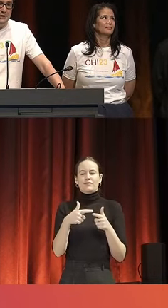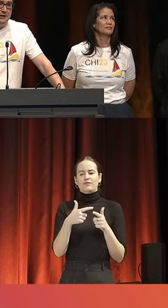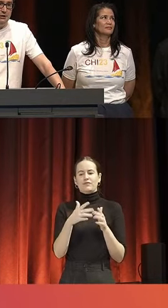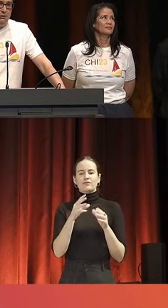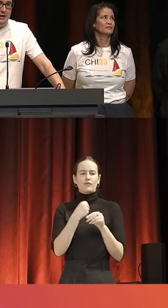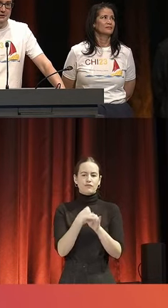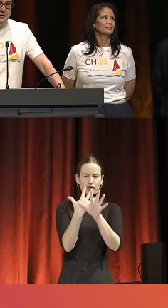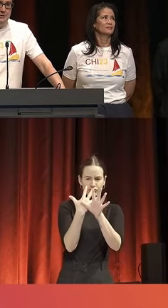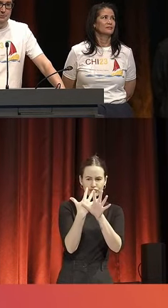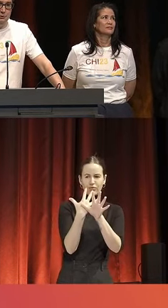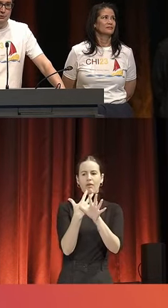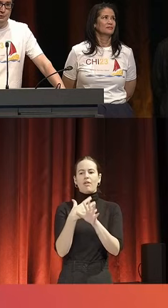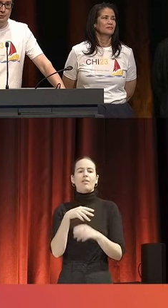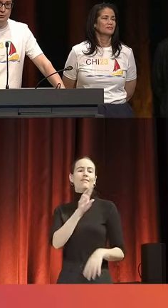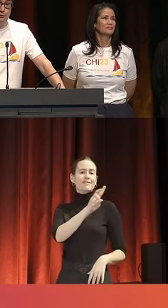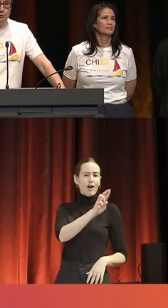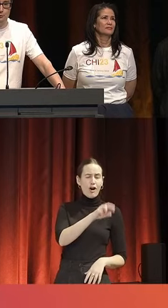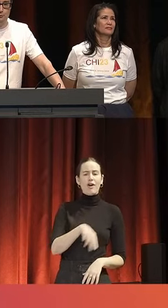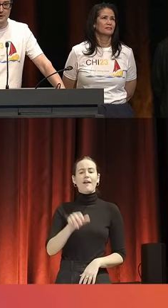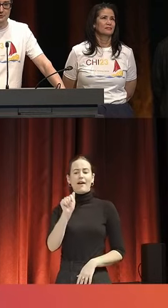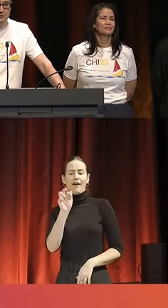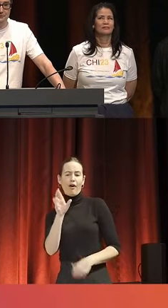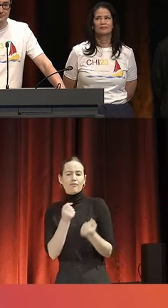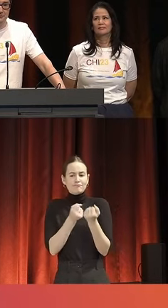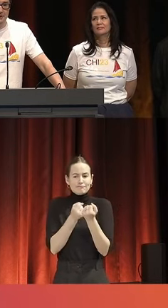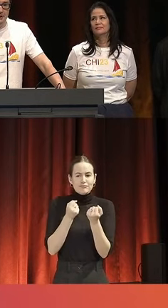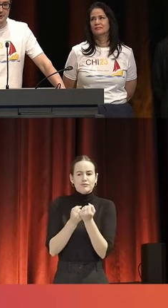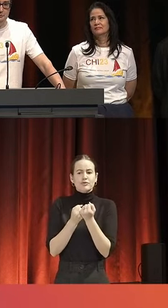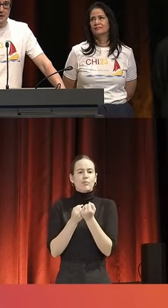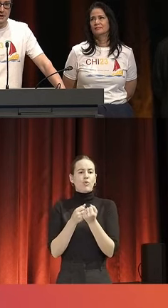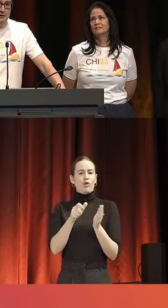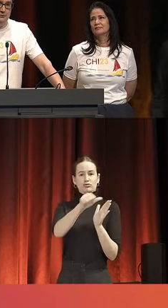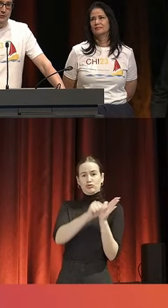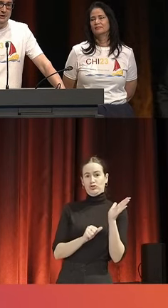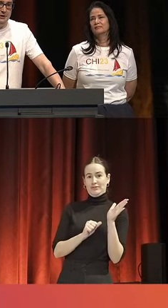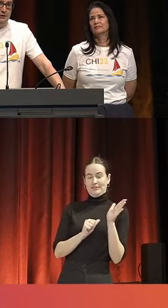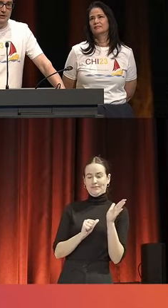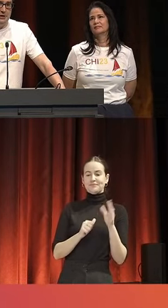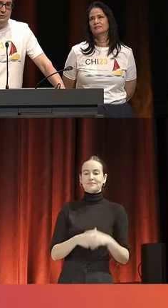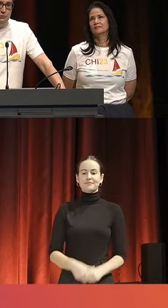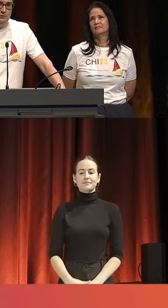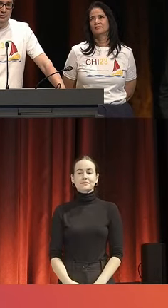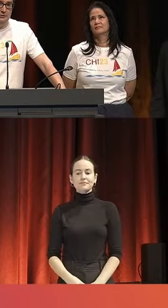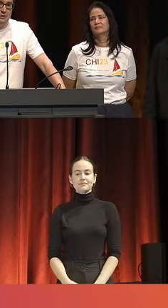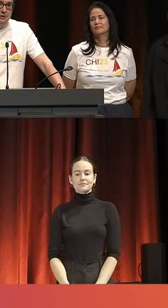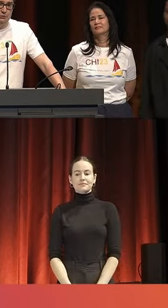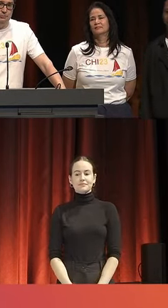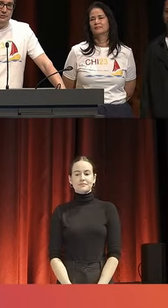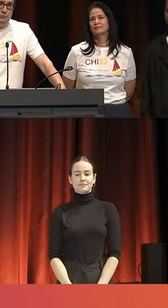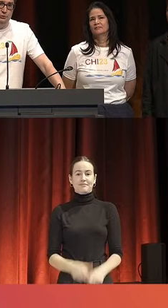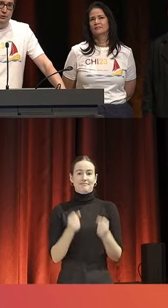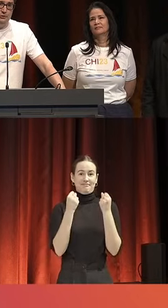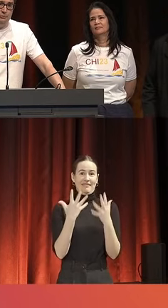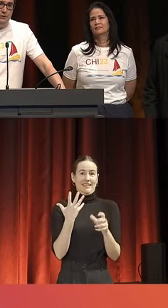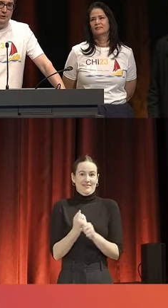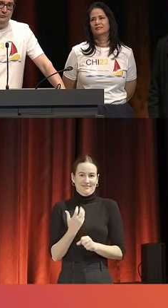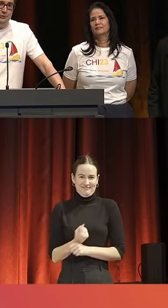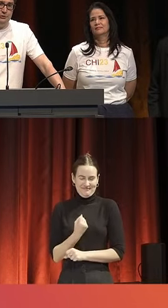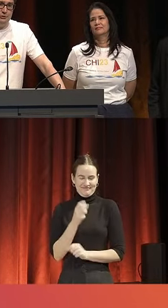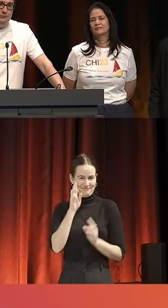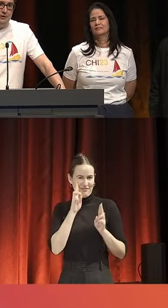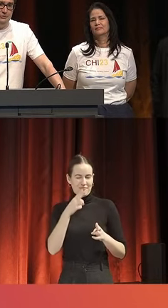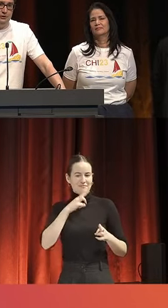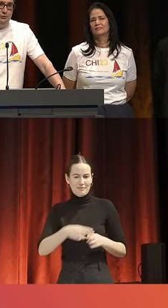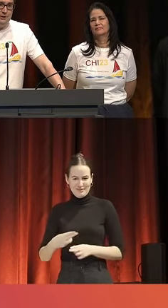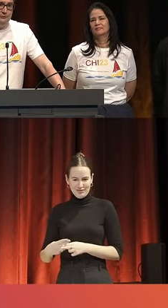VR, AR, and tangibles to support surgical practice. And it's by Anke Verena Reinschussel, Thomas Munder, Roland